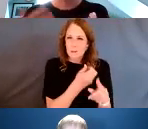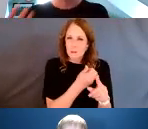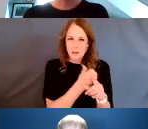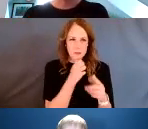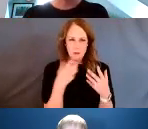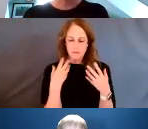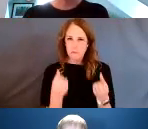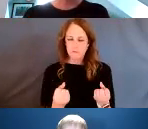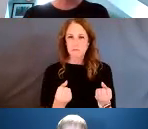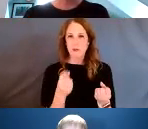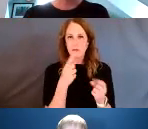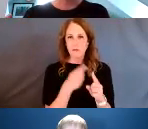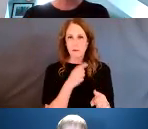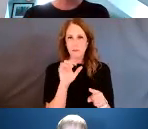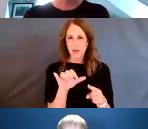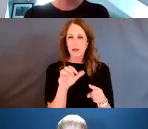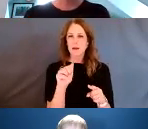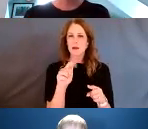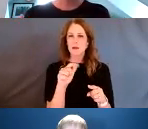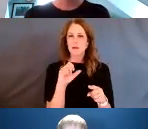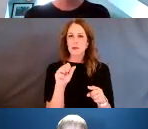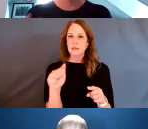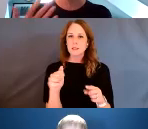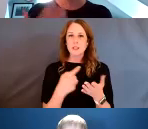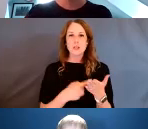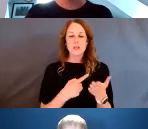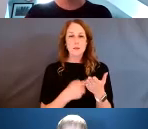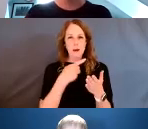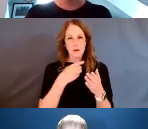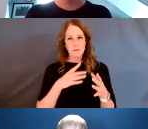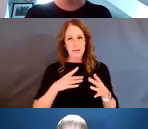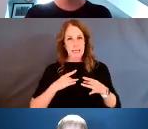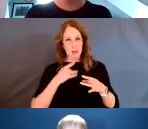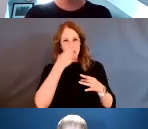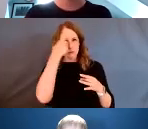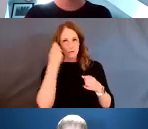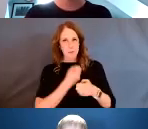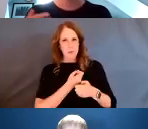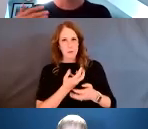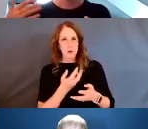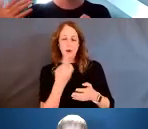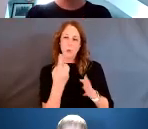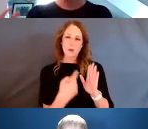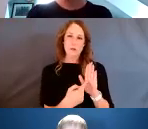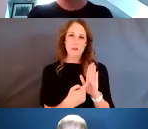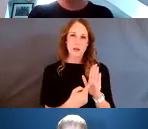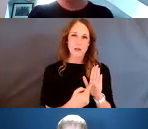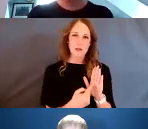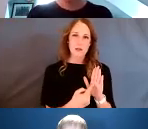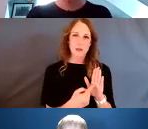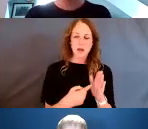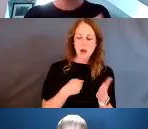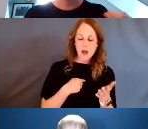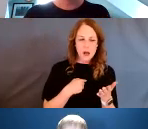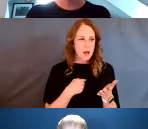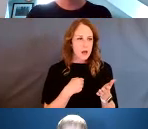from that. When Alyssa was talking about vicarious trauma and burnout, one of the signs of that is like, well, I treated this